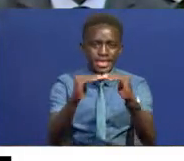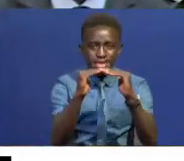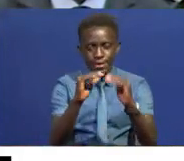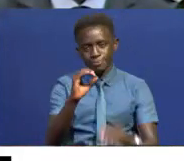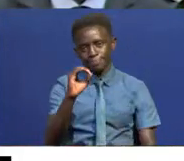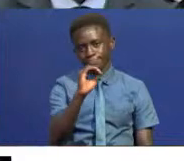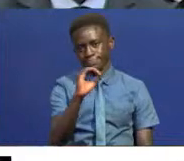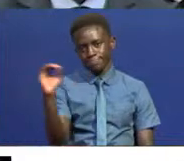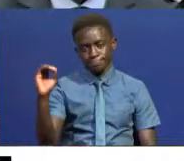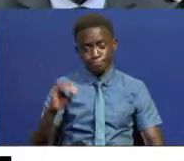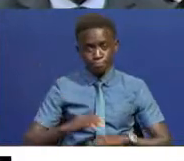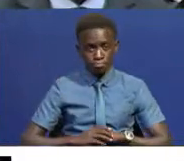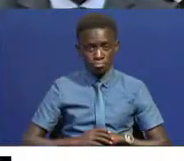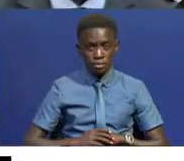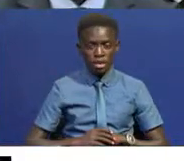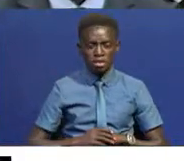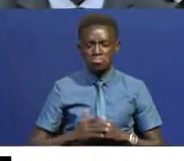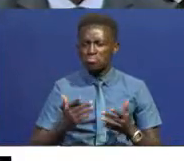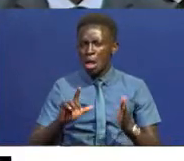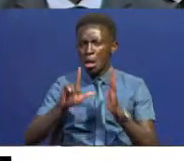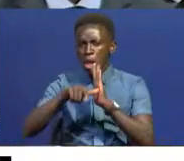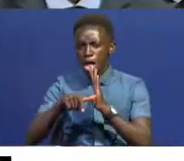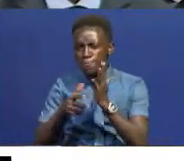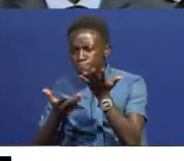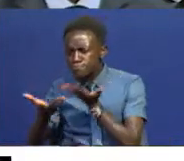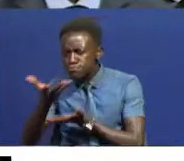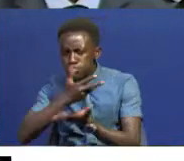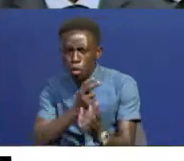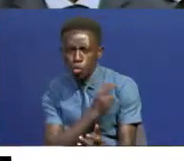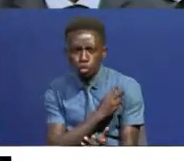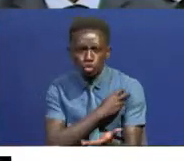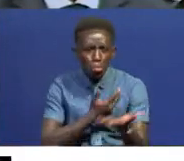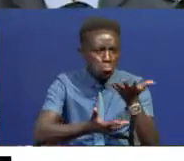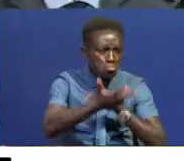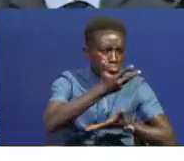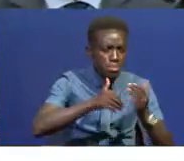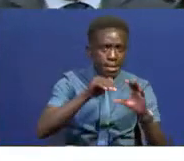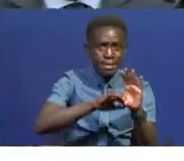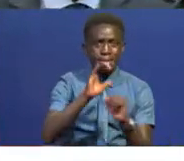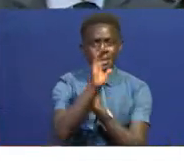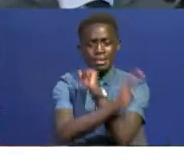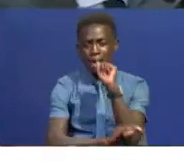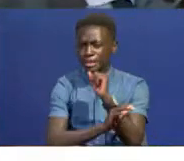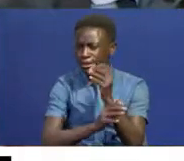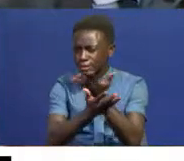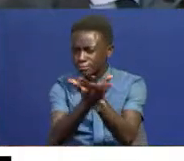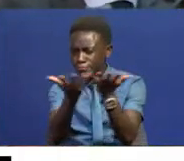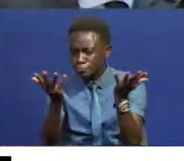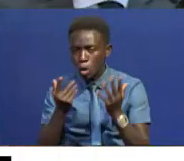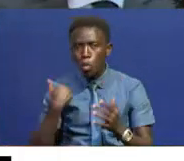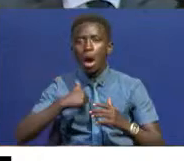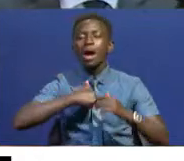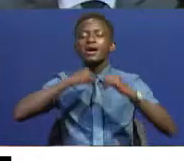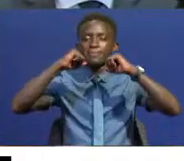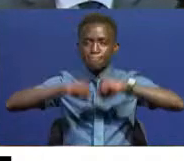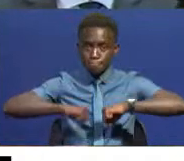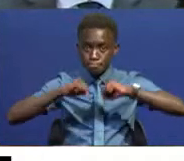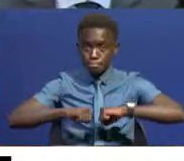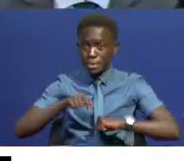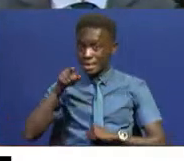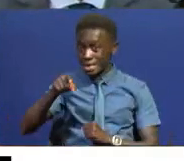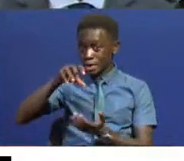Following extensive consultations around the country, we agreed as a people of Kenya that this situation